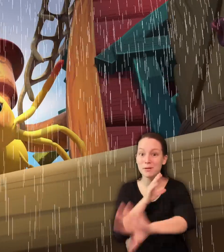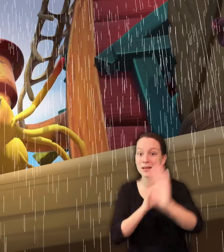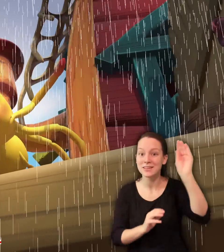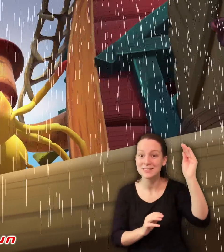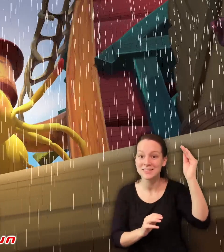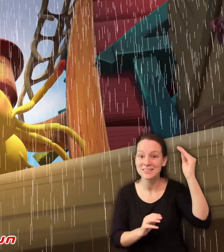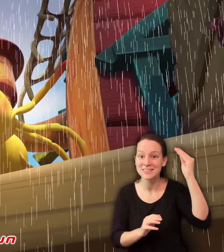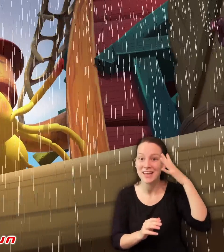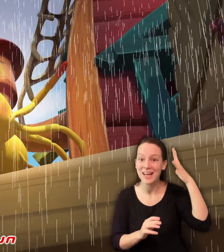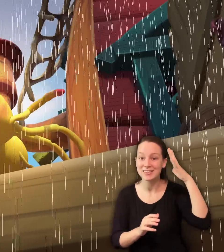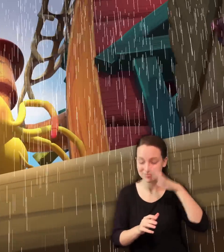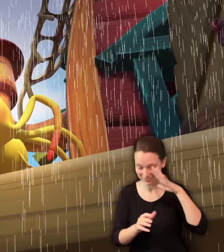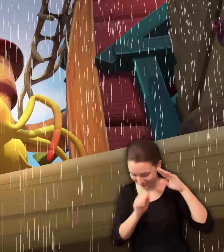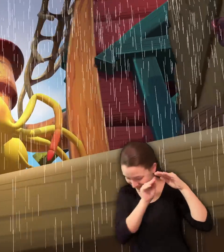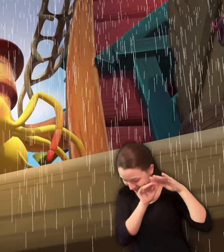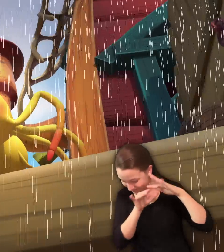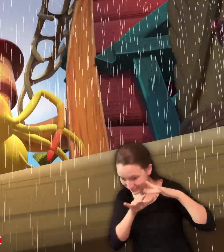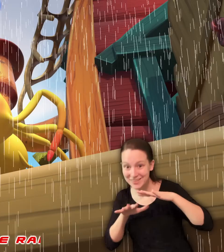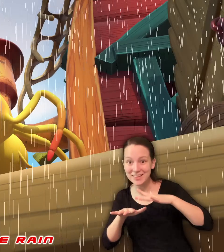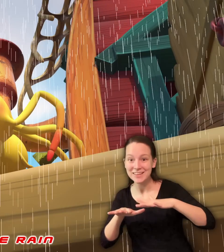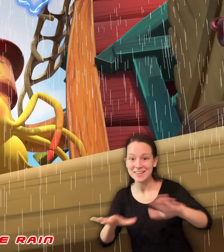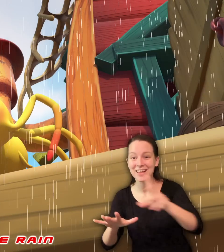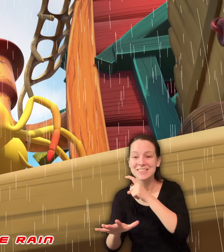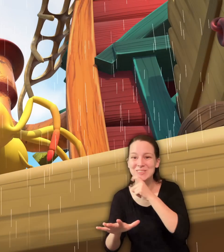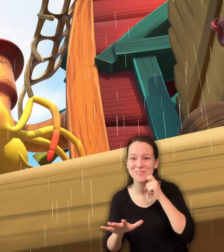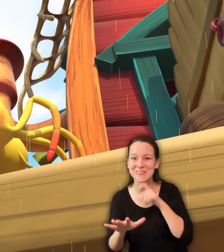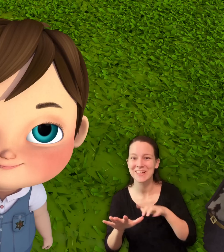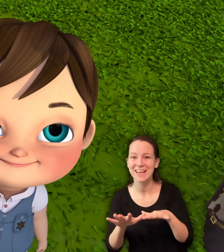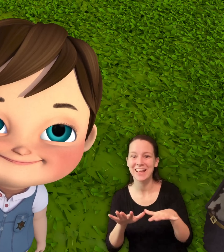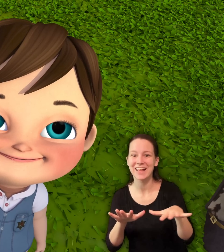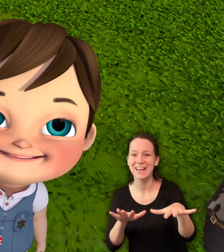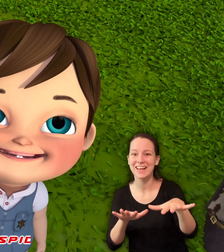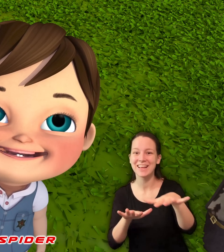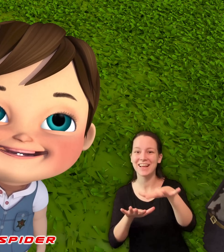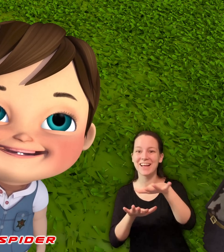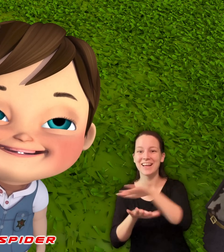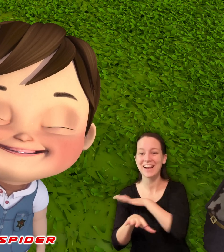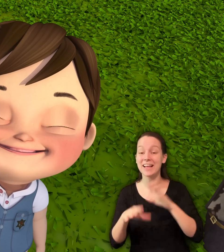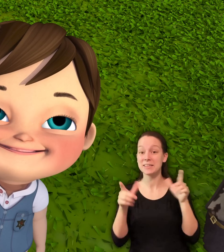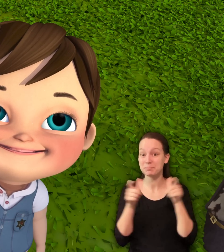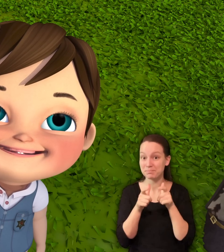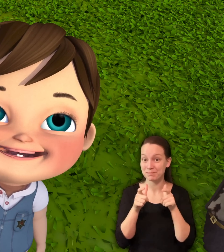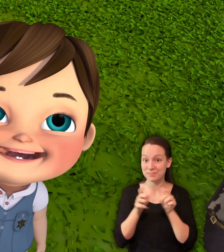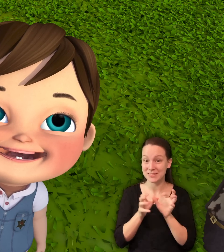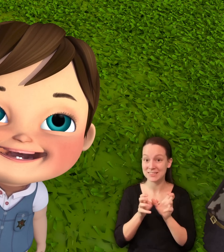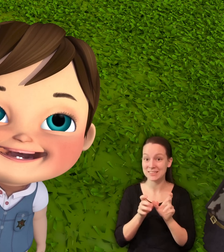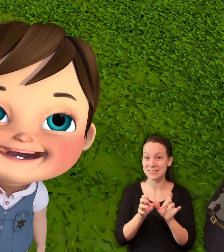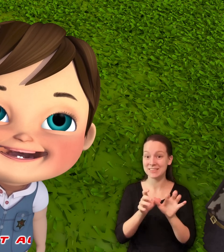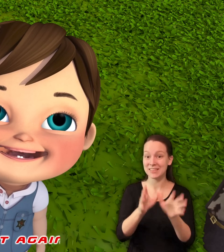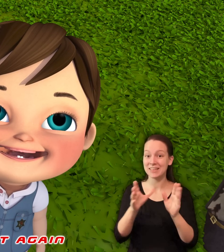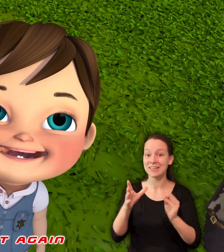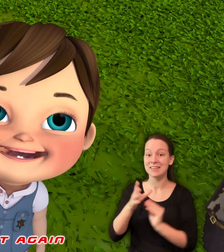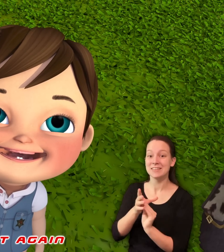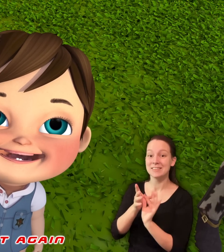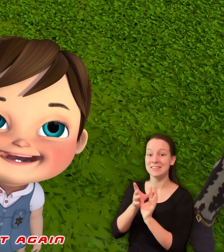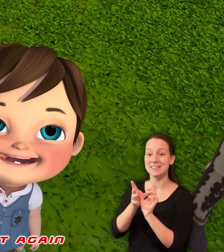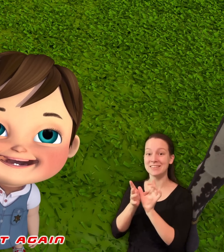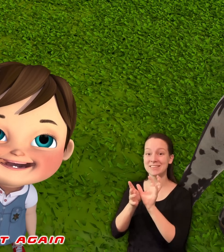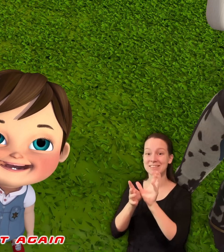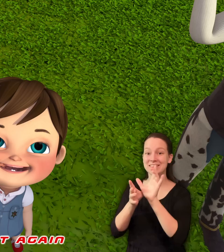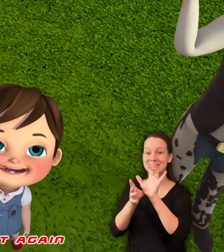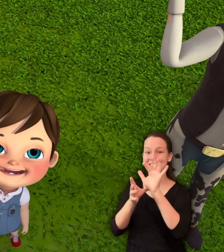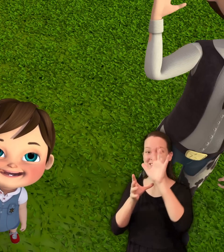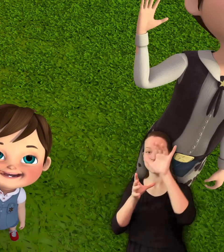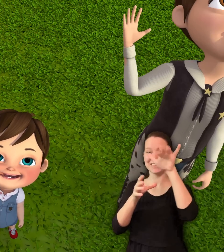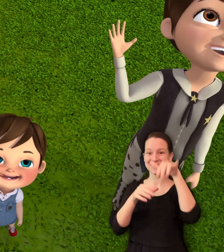Out came the sun and dried up all the rain. And the Incy Wincy Spider climbed up the spout